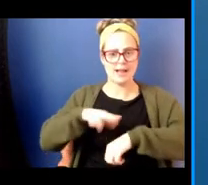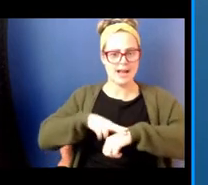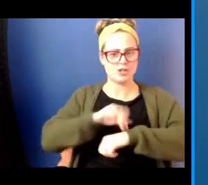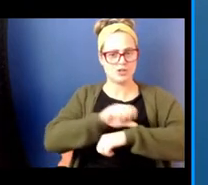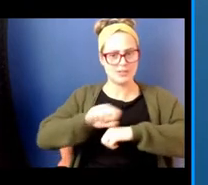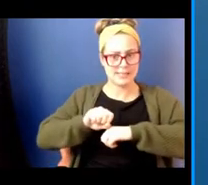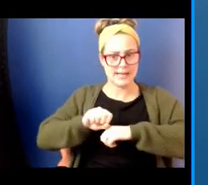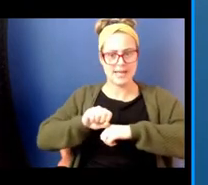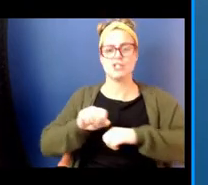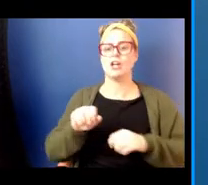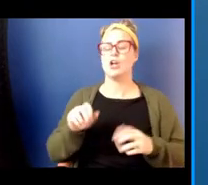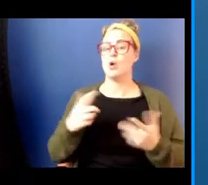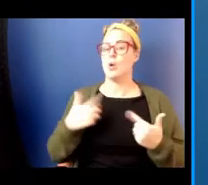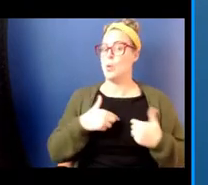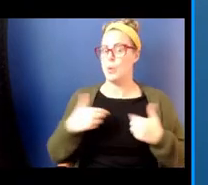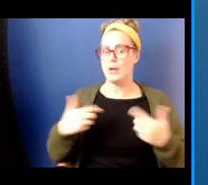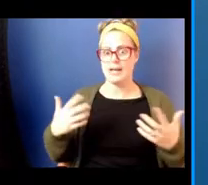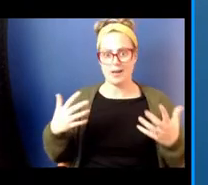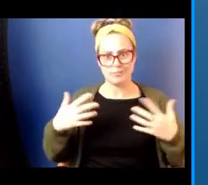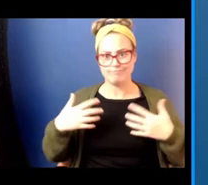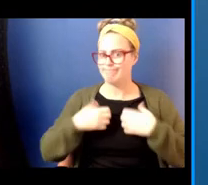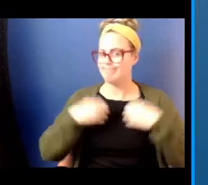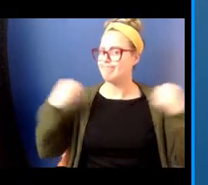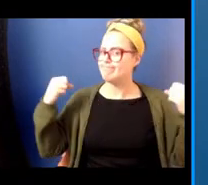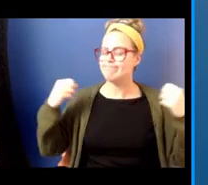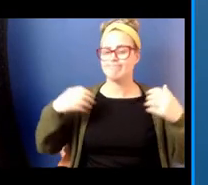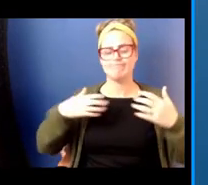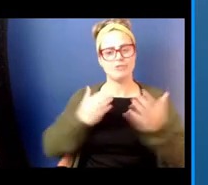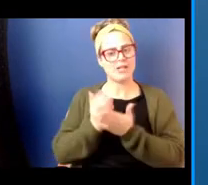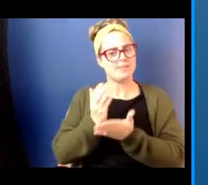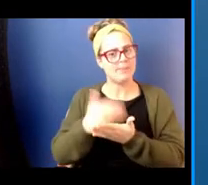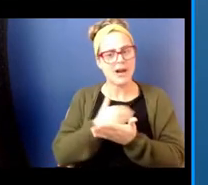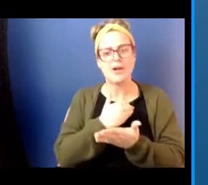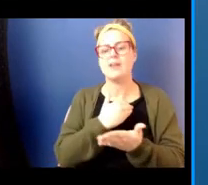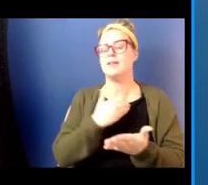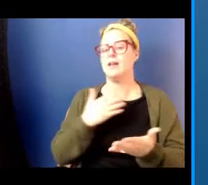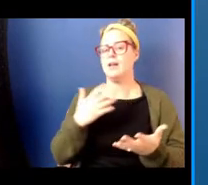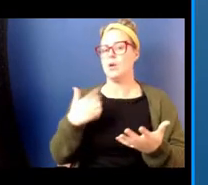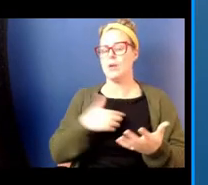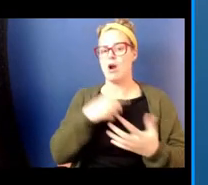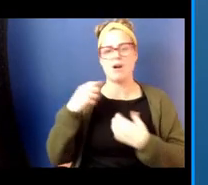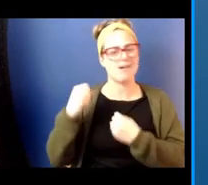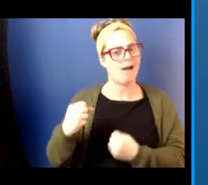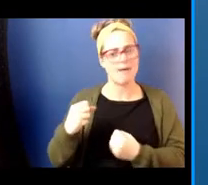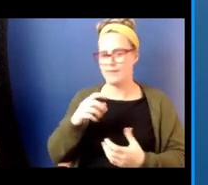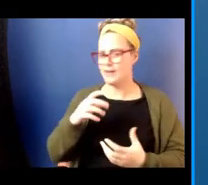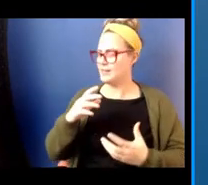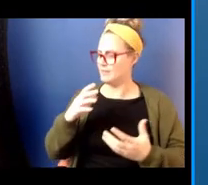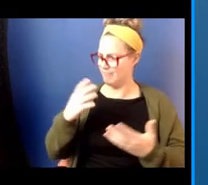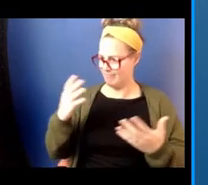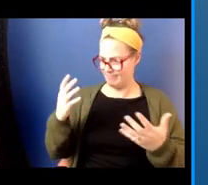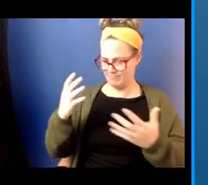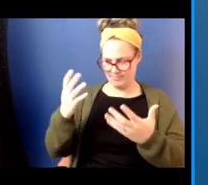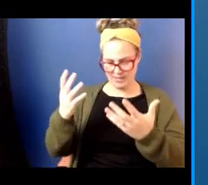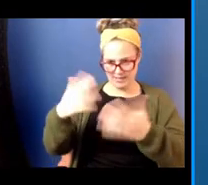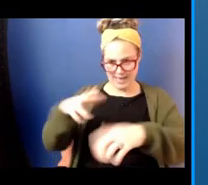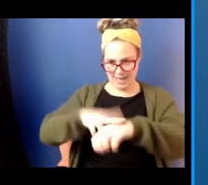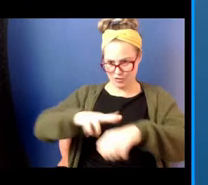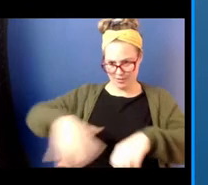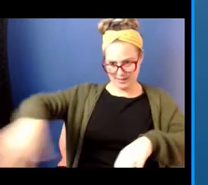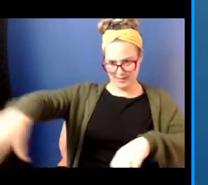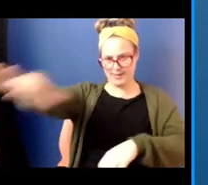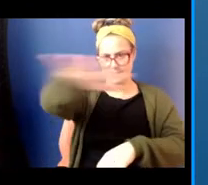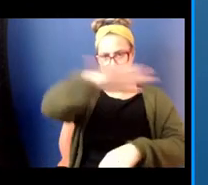we should feel confident of our position on the national stage in terms of what we did our progress and our success here especially in Maryland